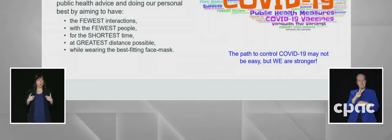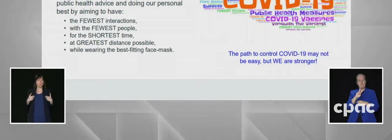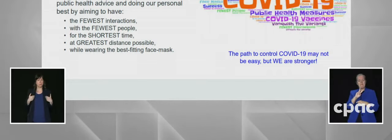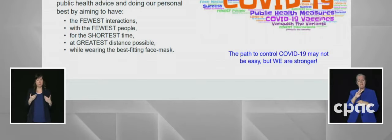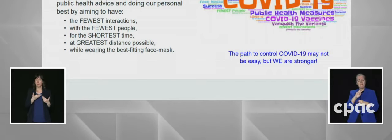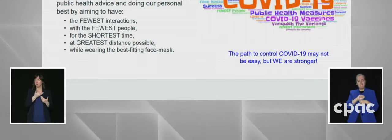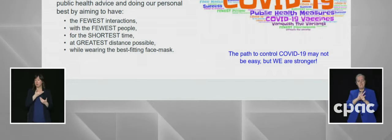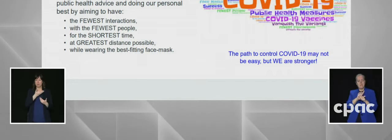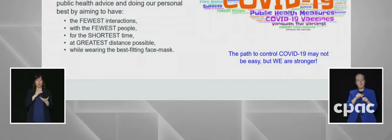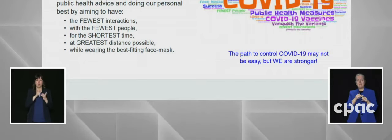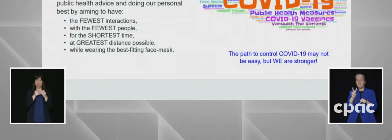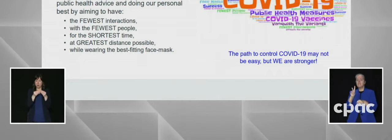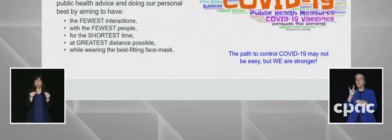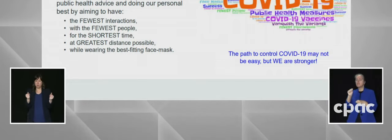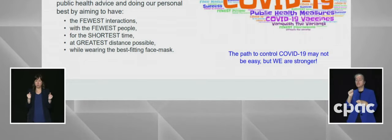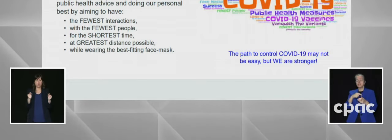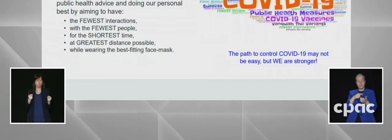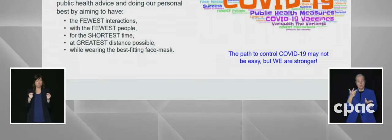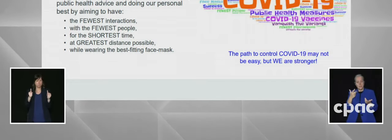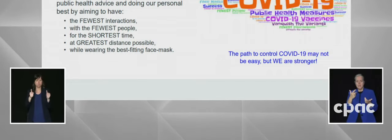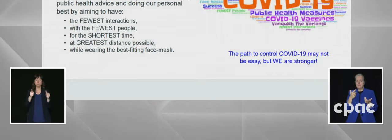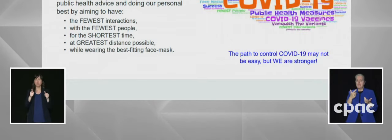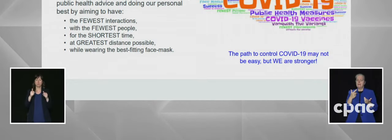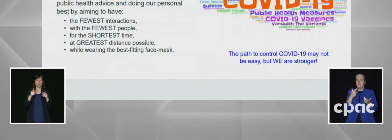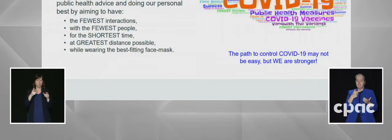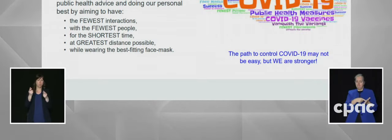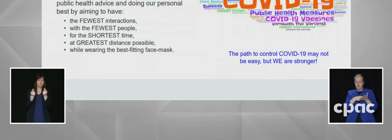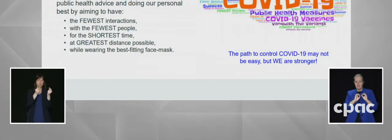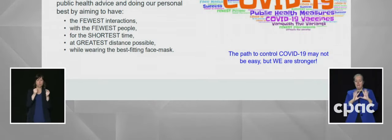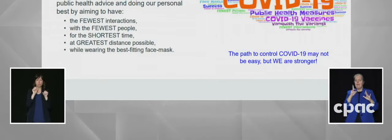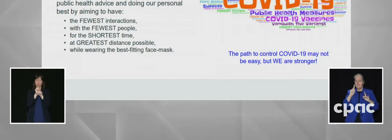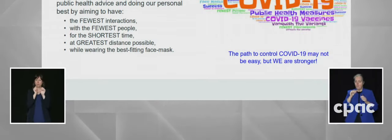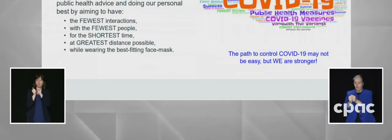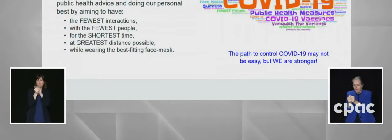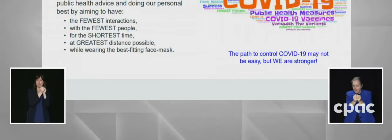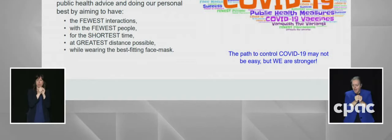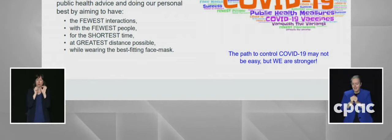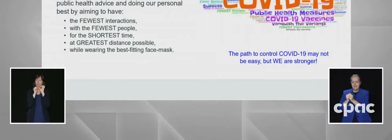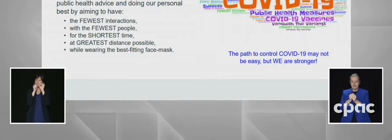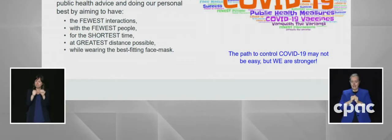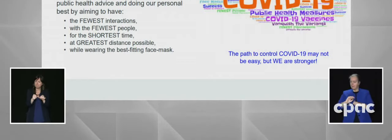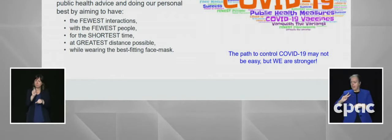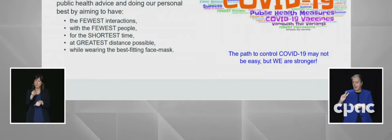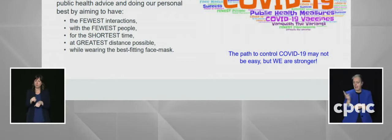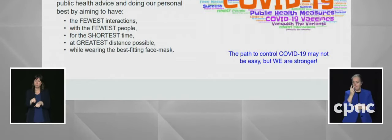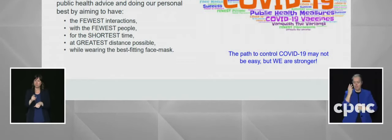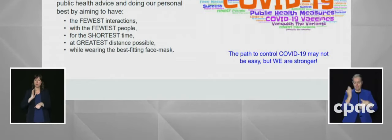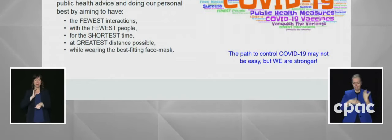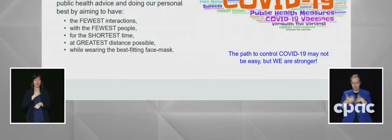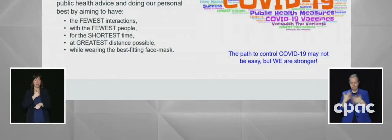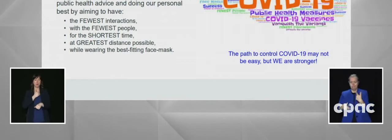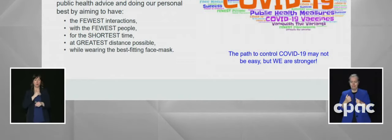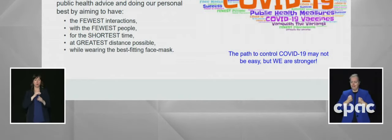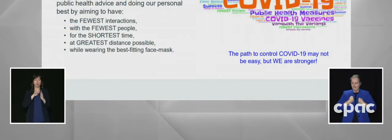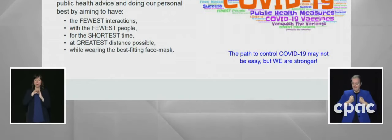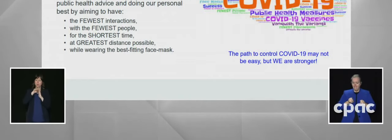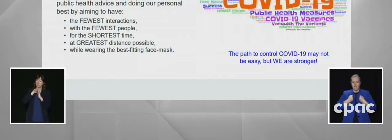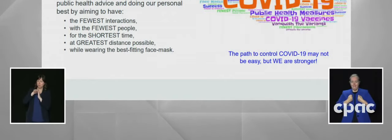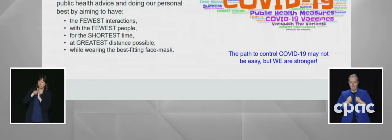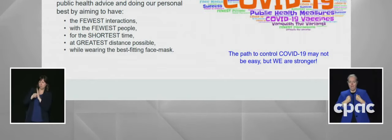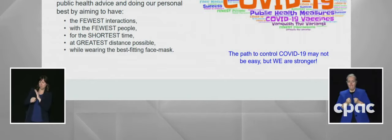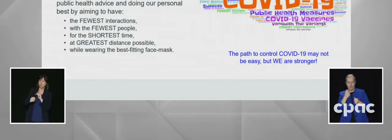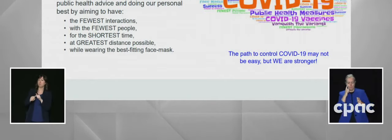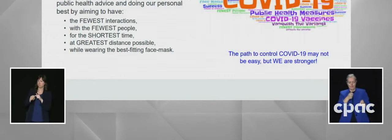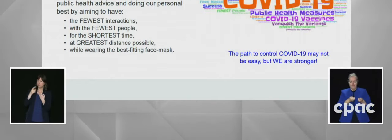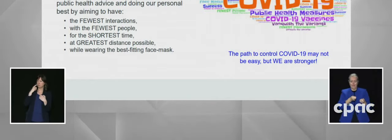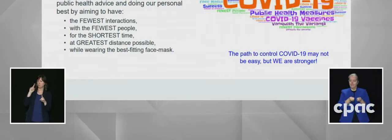a united front, quick action, and a sustained effort. Protecting our progress and limiting the impact